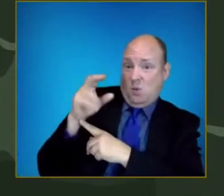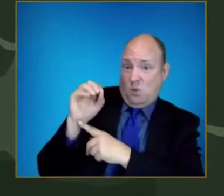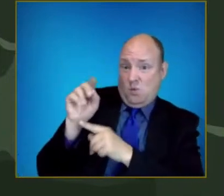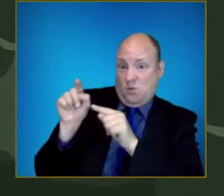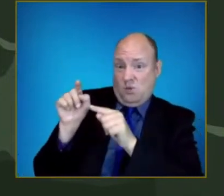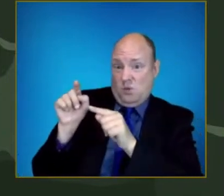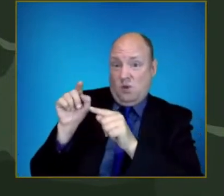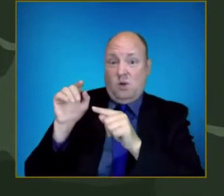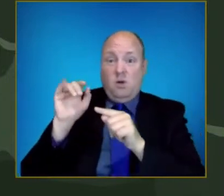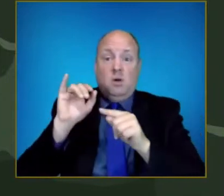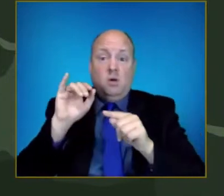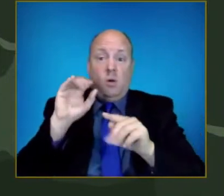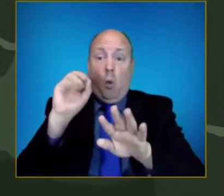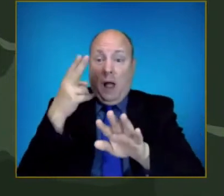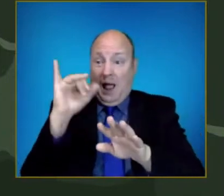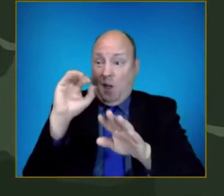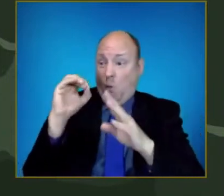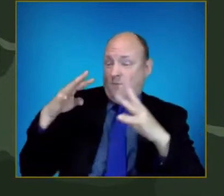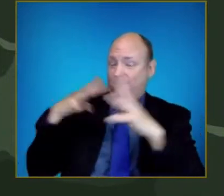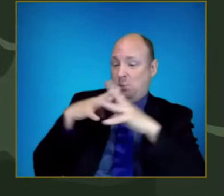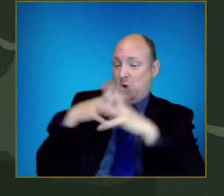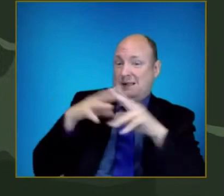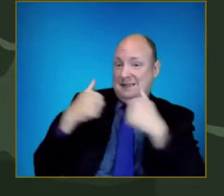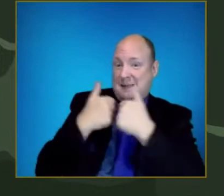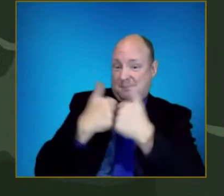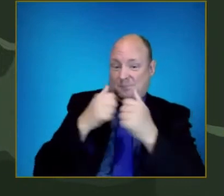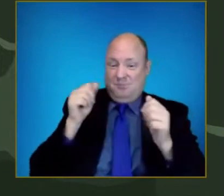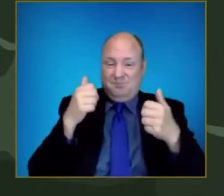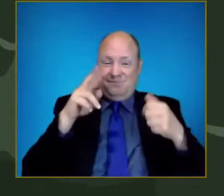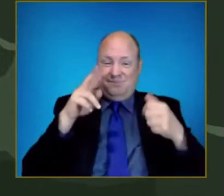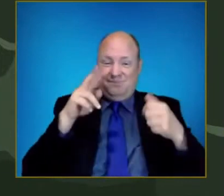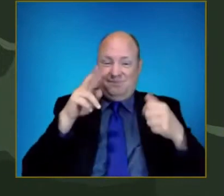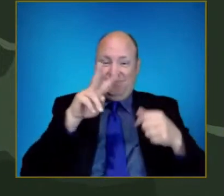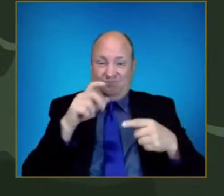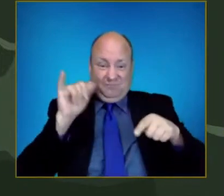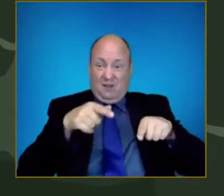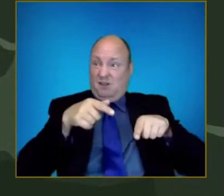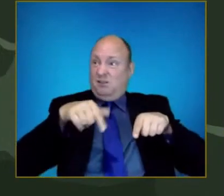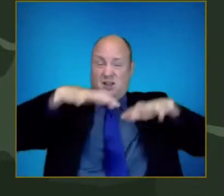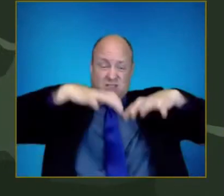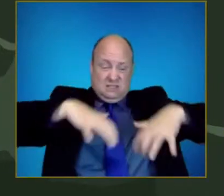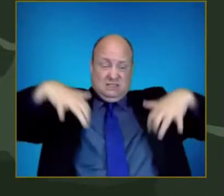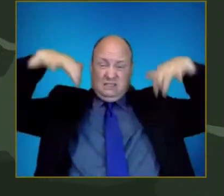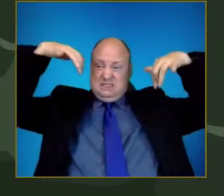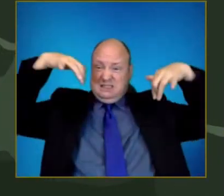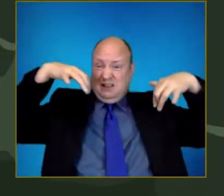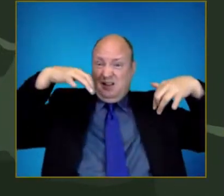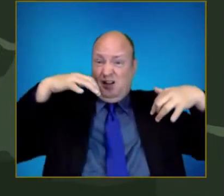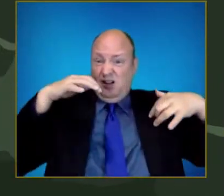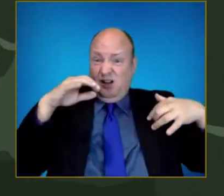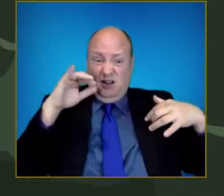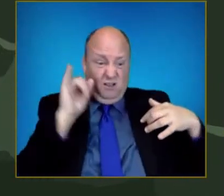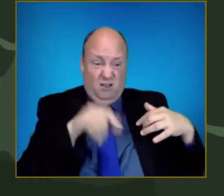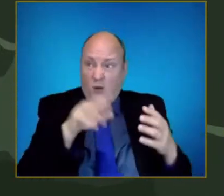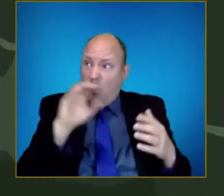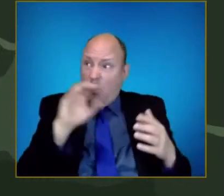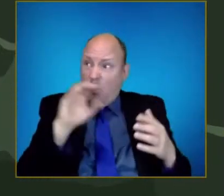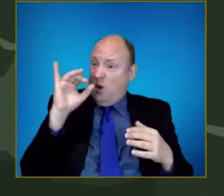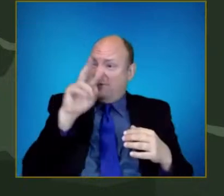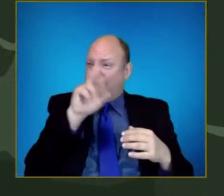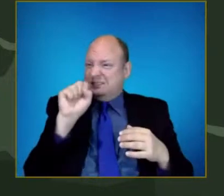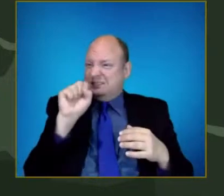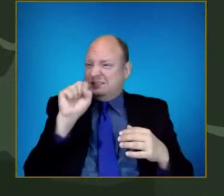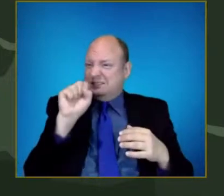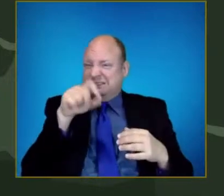filled with 100,000 people, there is hardly a mask there. That is very different here in Oregon. But at